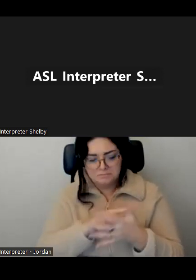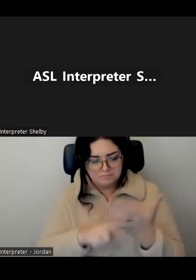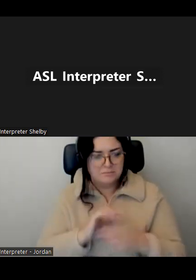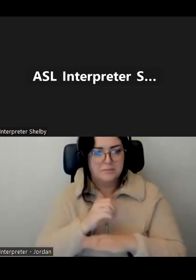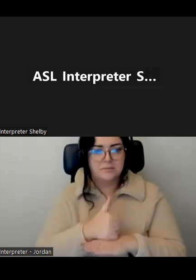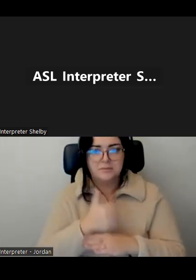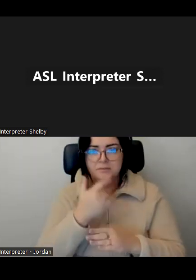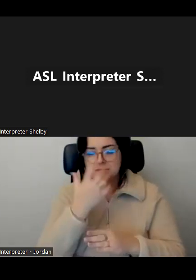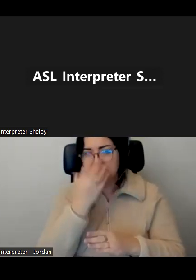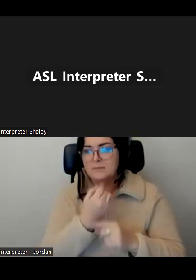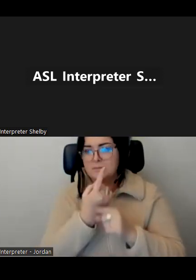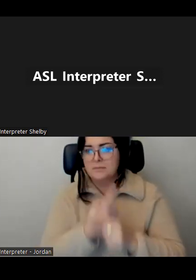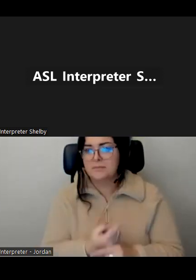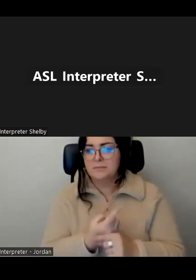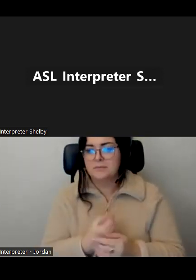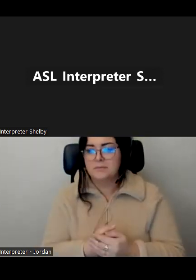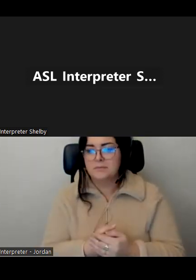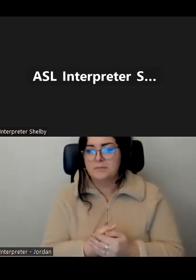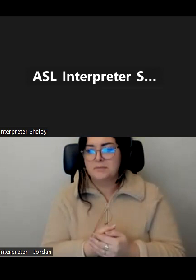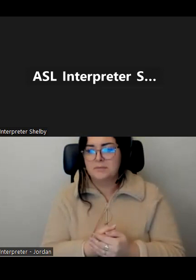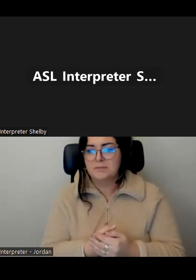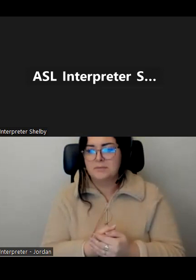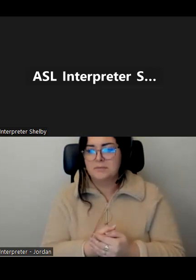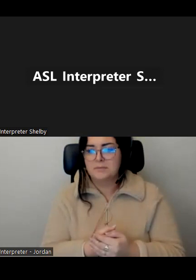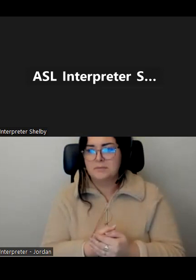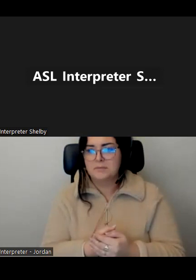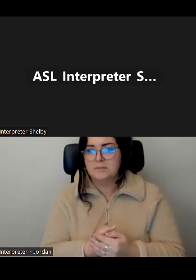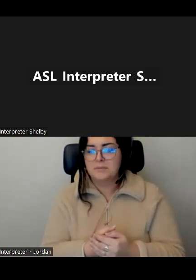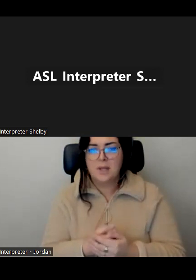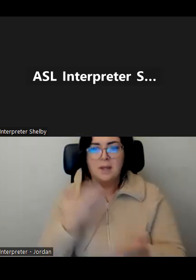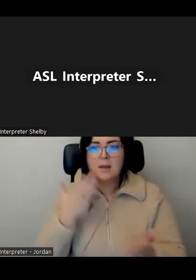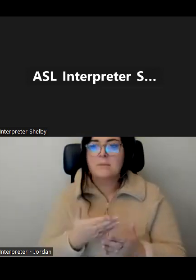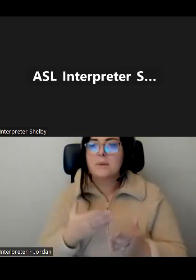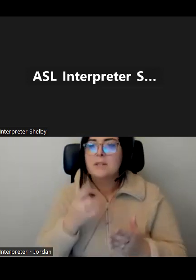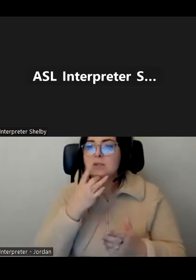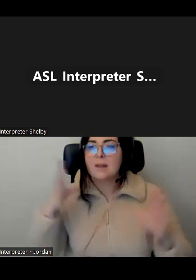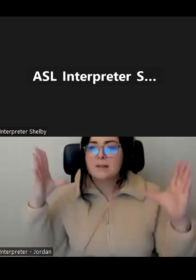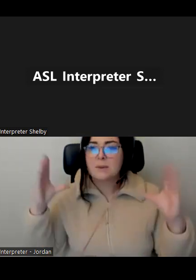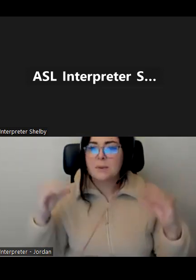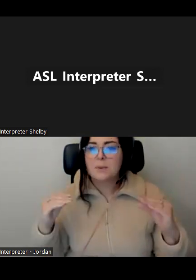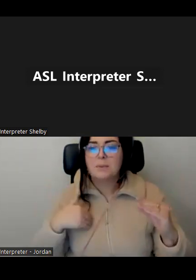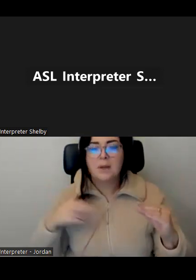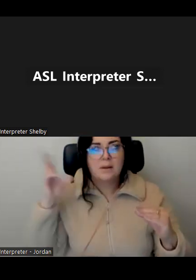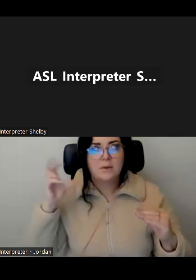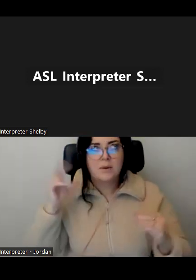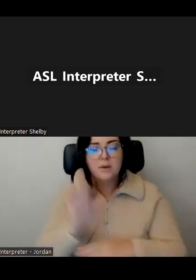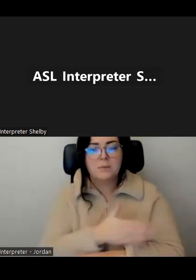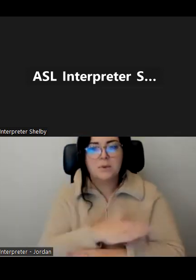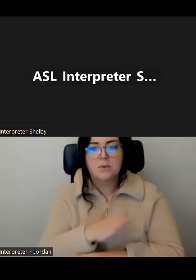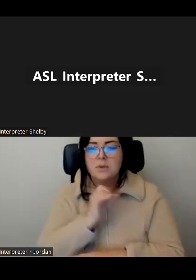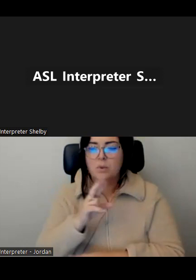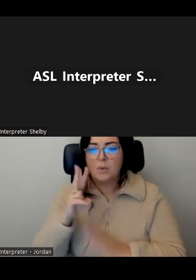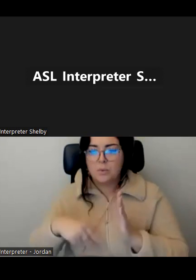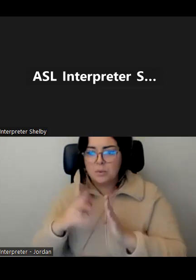Maybe it can be you turn down the lights and you're listening to relaxing music, like my daughter, or reading a book. Maybe it's